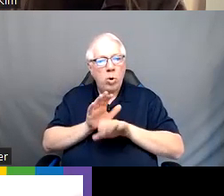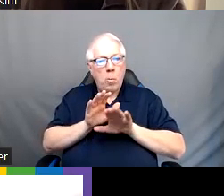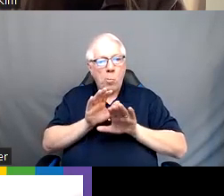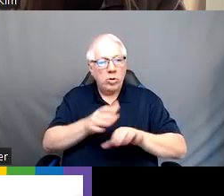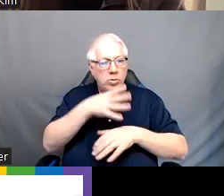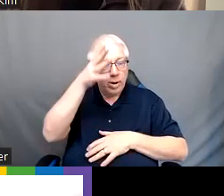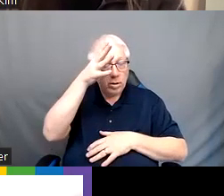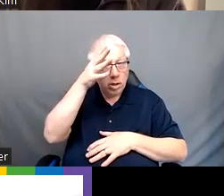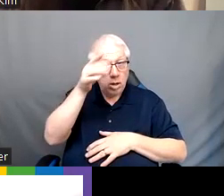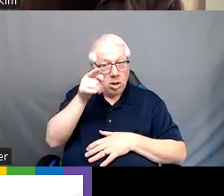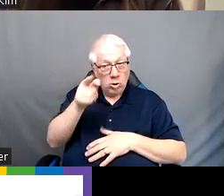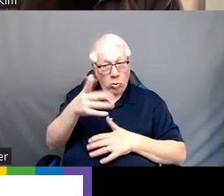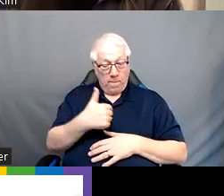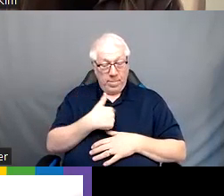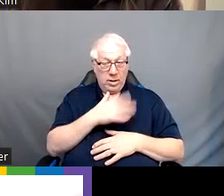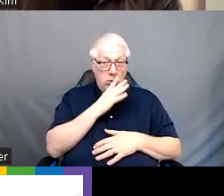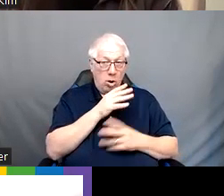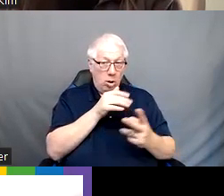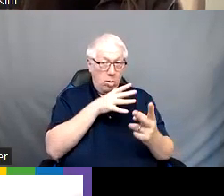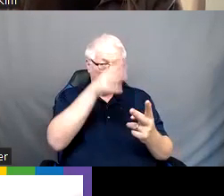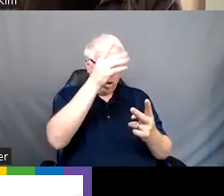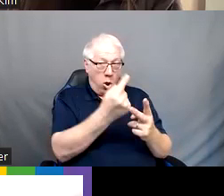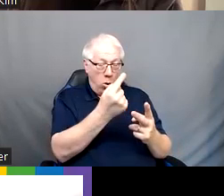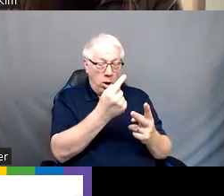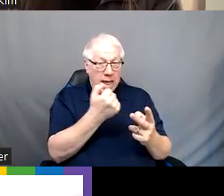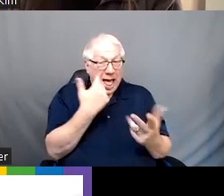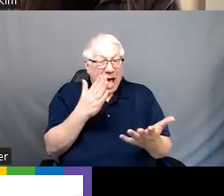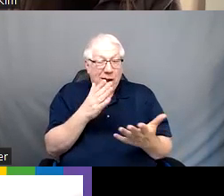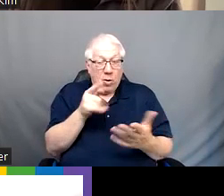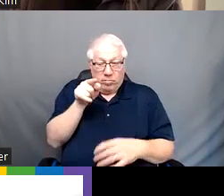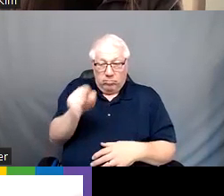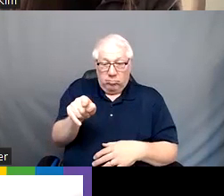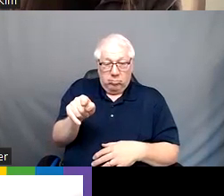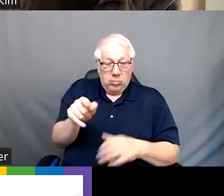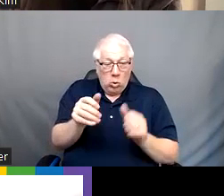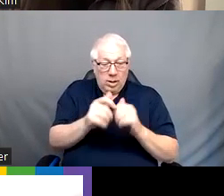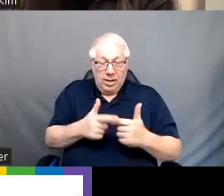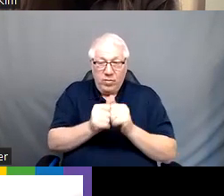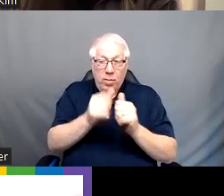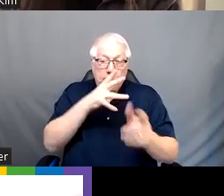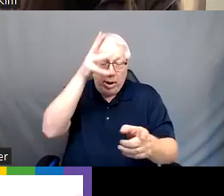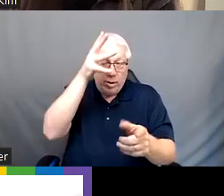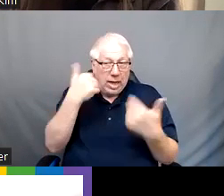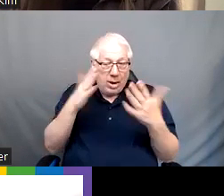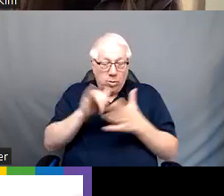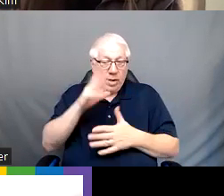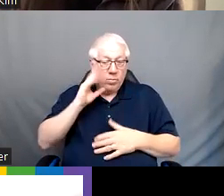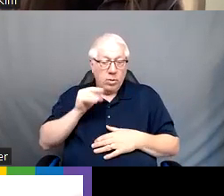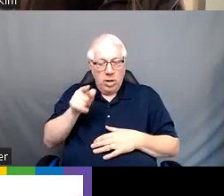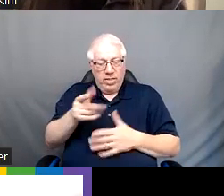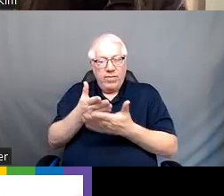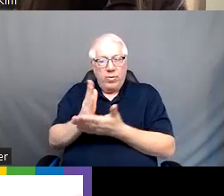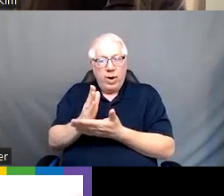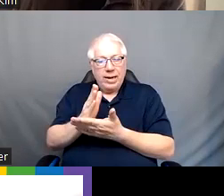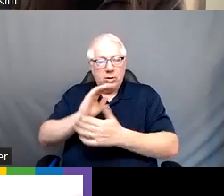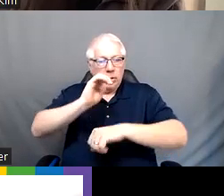talking to them alone? Because I don't know what it's like for them to be in their house with their parents. And I think they have the right to kind of like